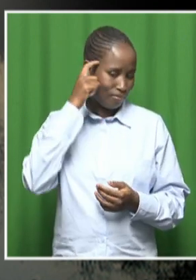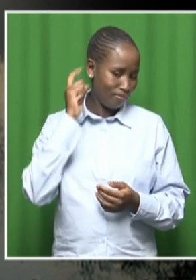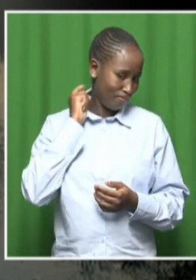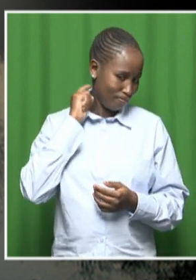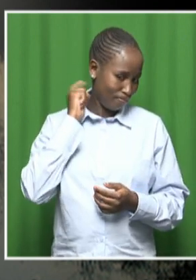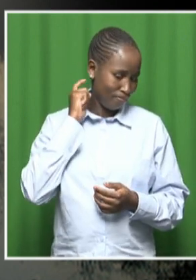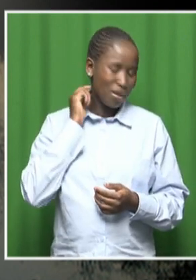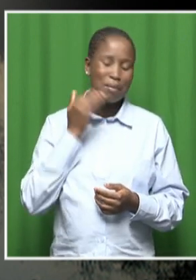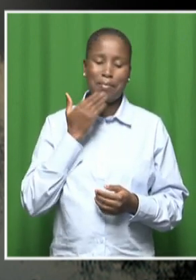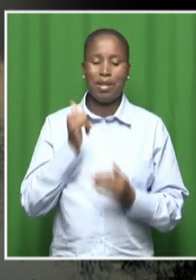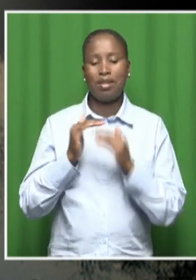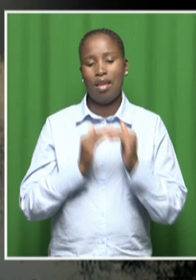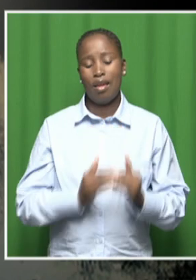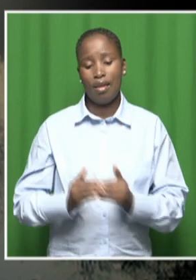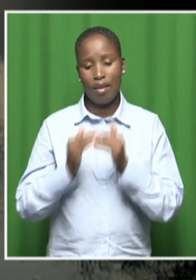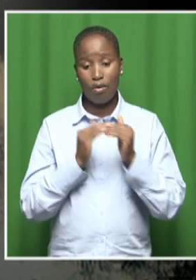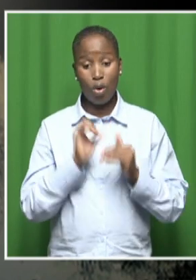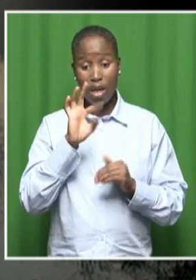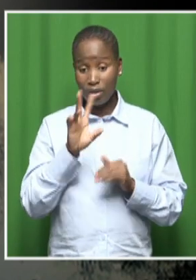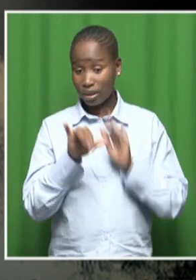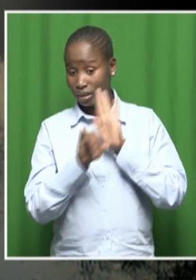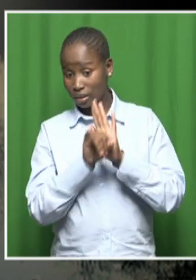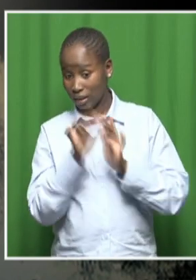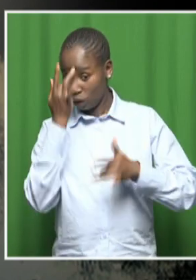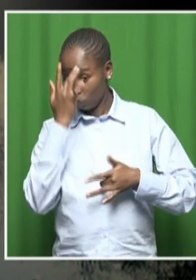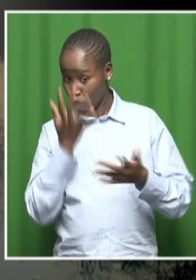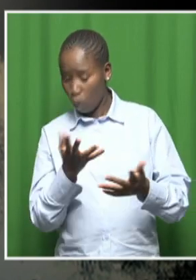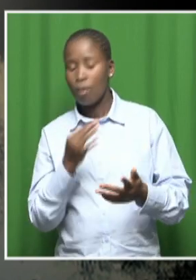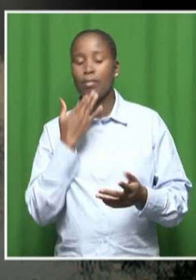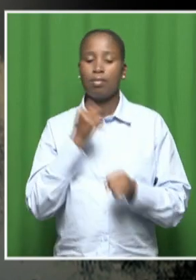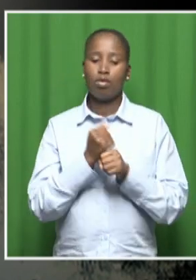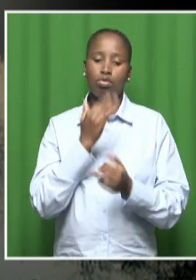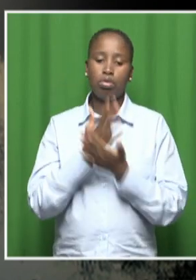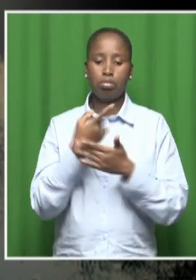just look out for it, get attention, and make sure that you get the medical care for it.